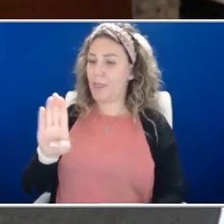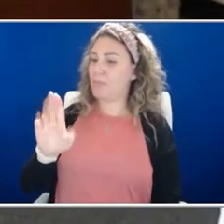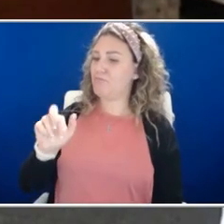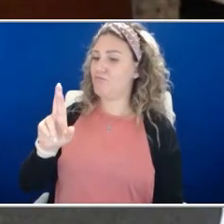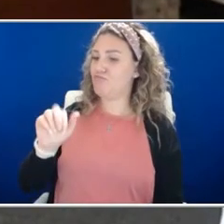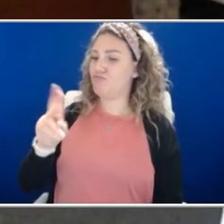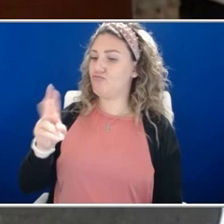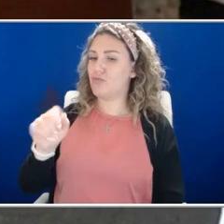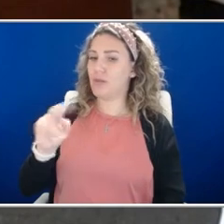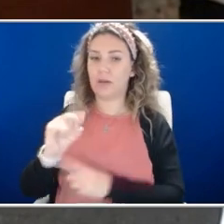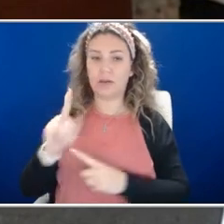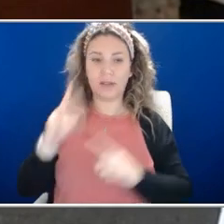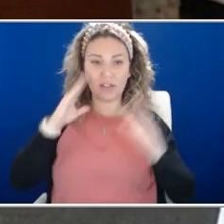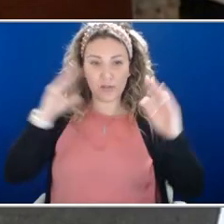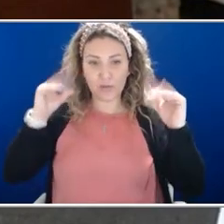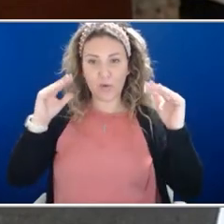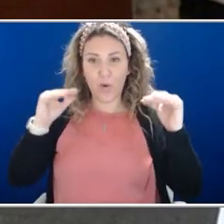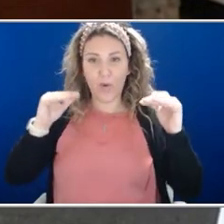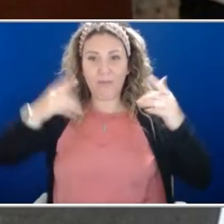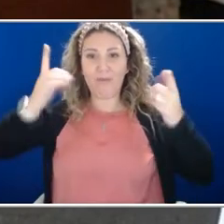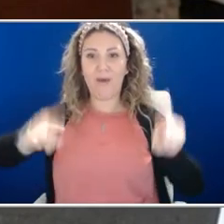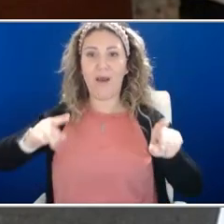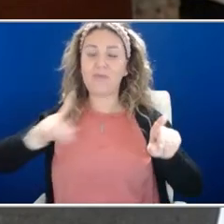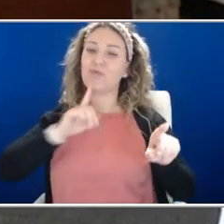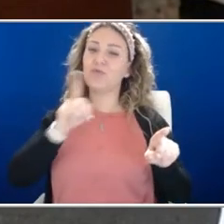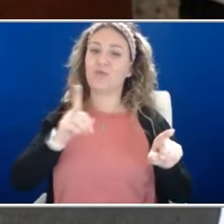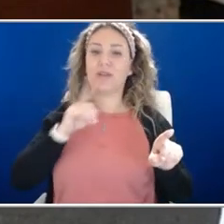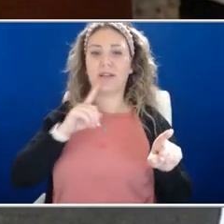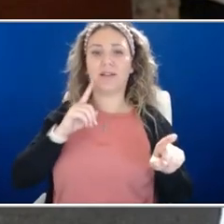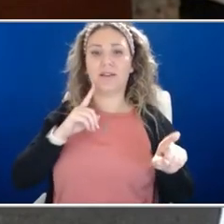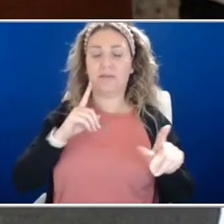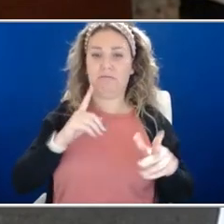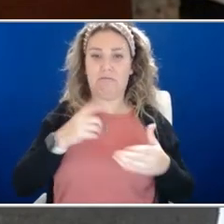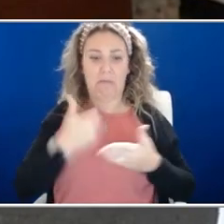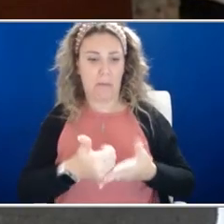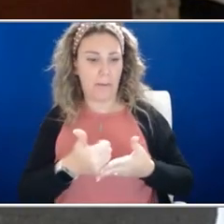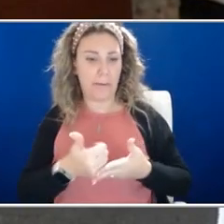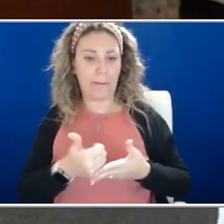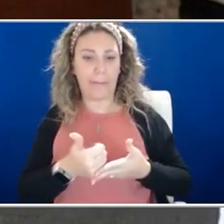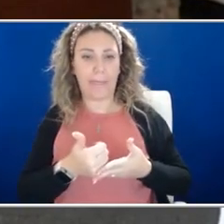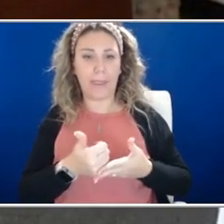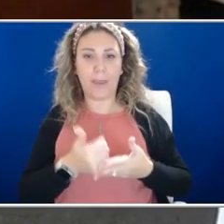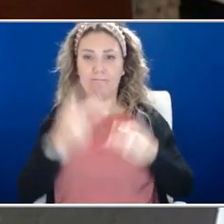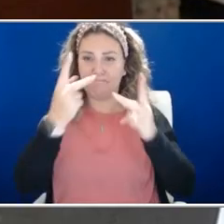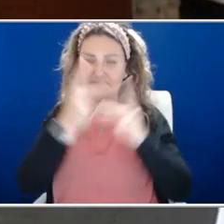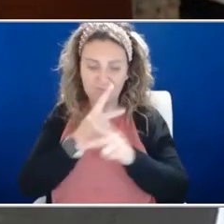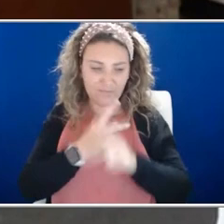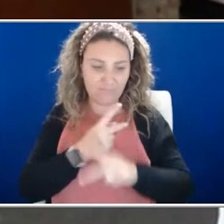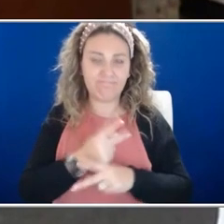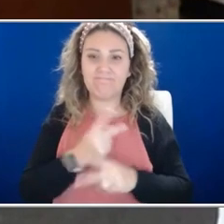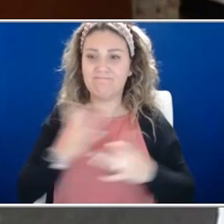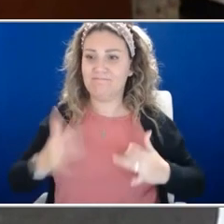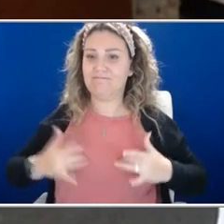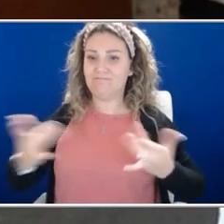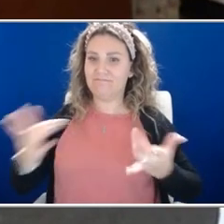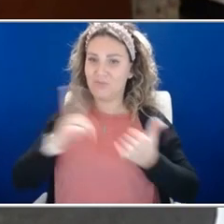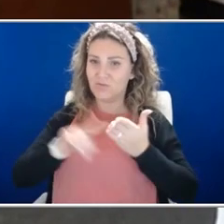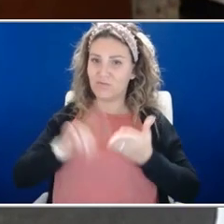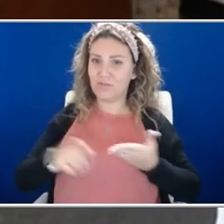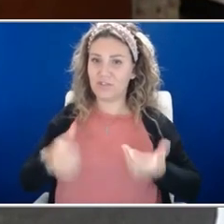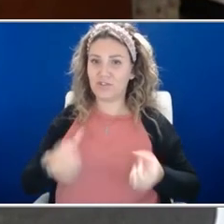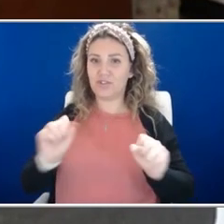came along and really served to catalyze many of our most exciting research efforts along